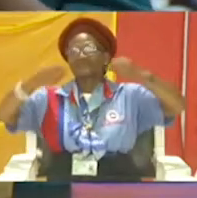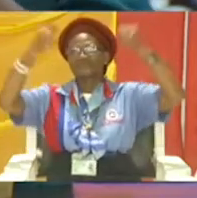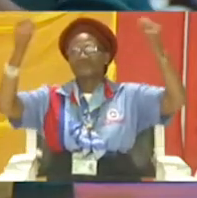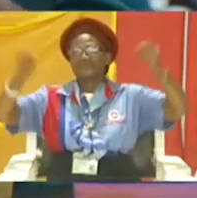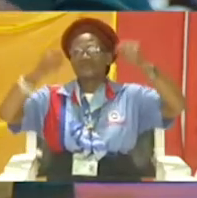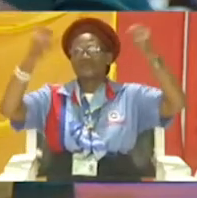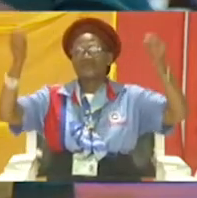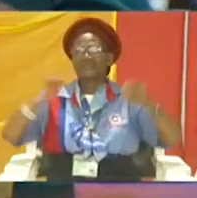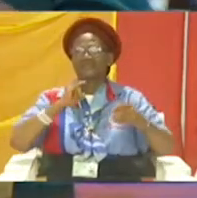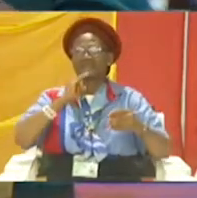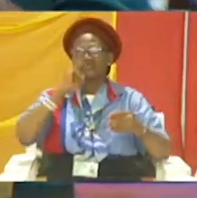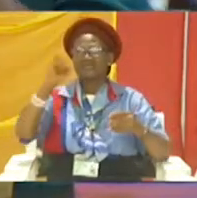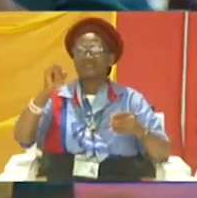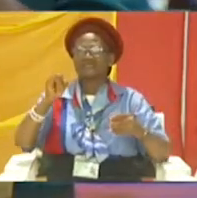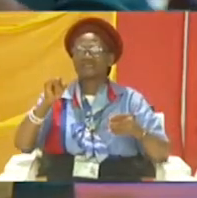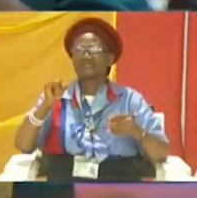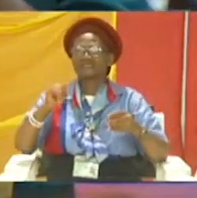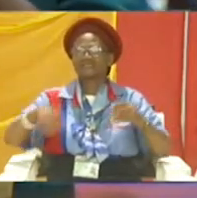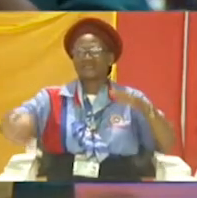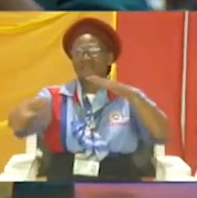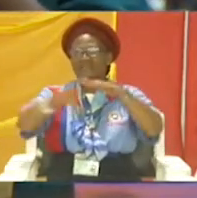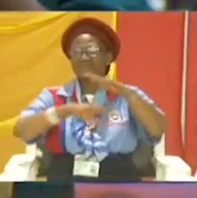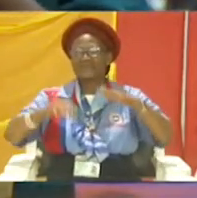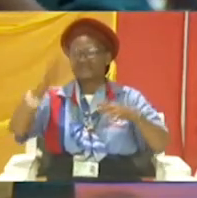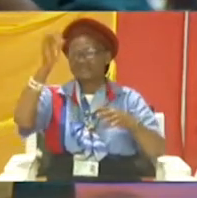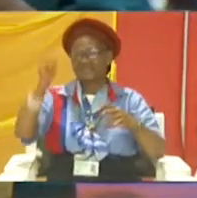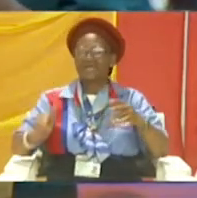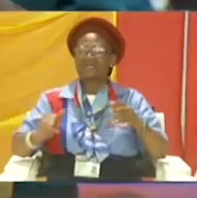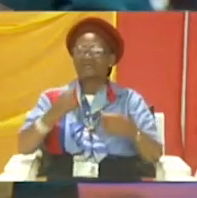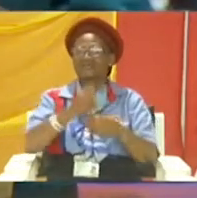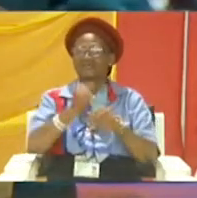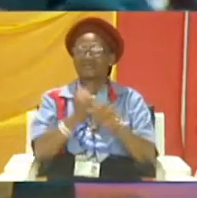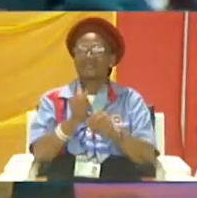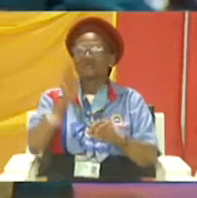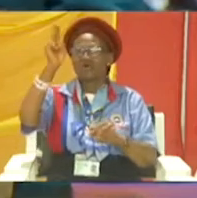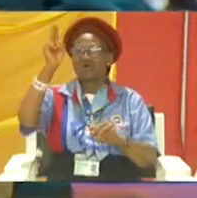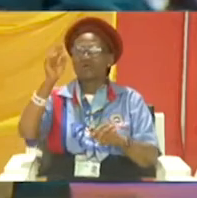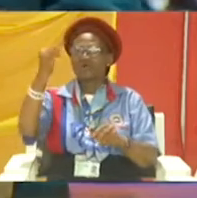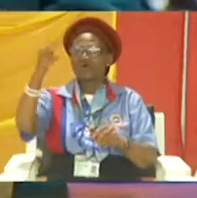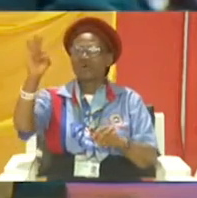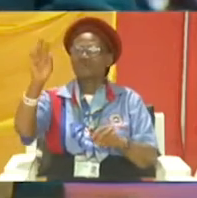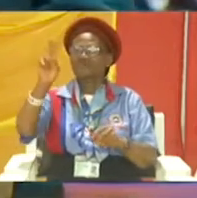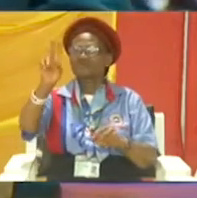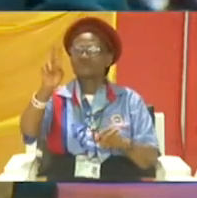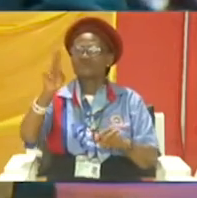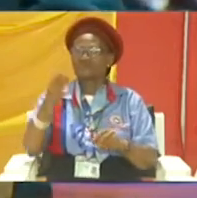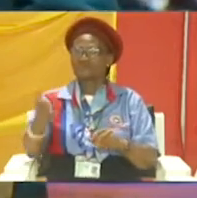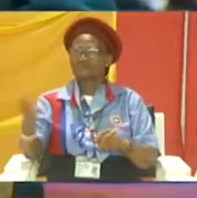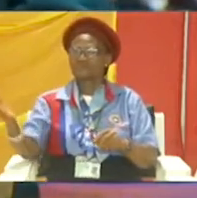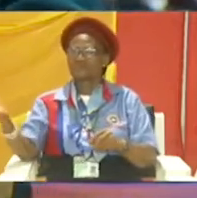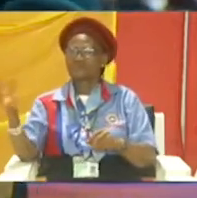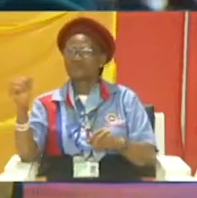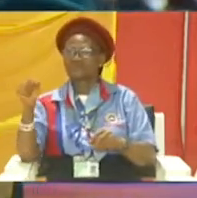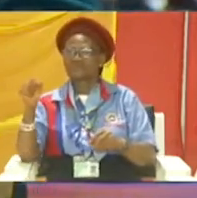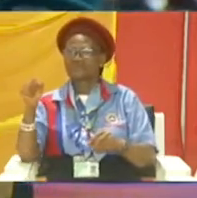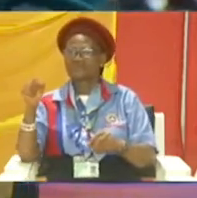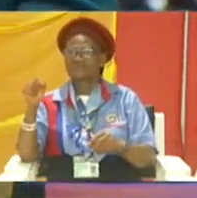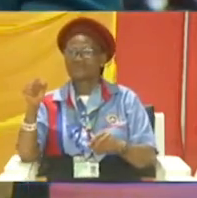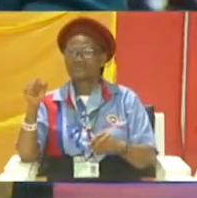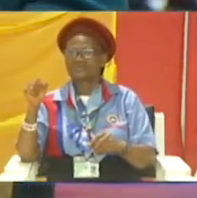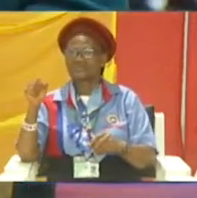jubilee is basically made up of two things. Odun idasile o meji ni nbe ninu